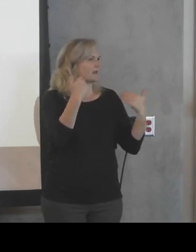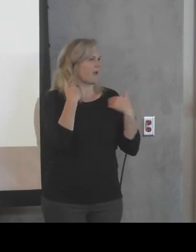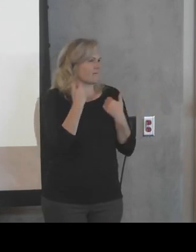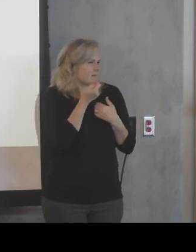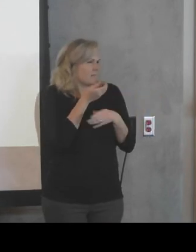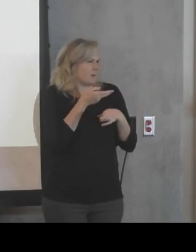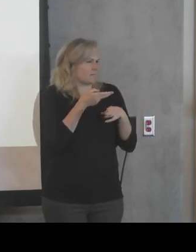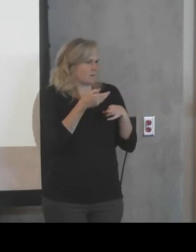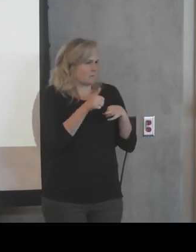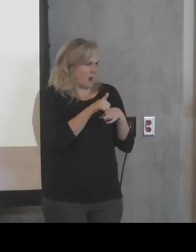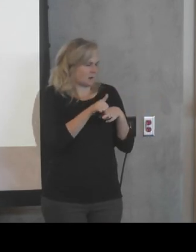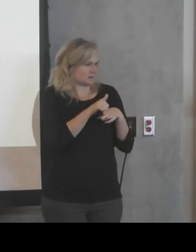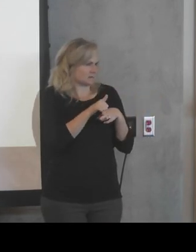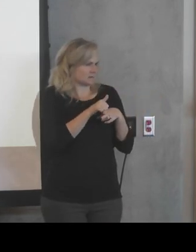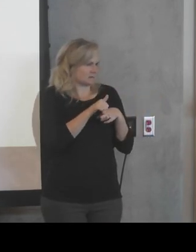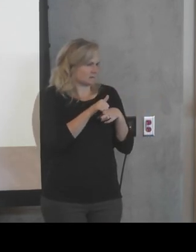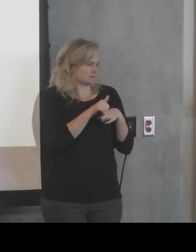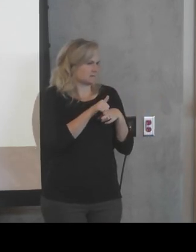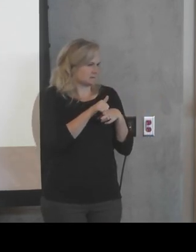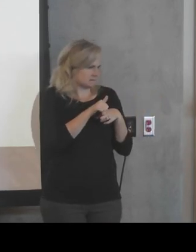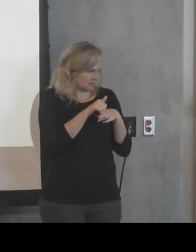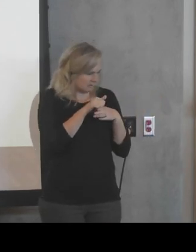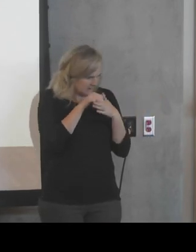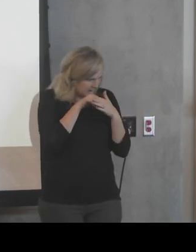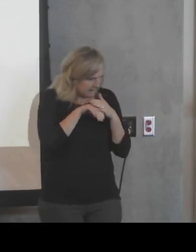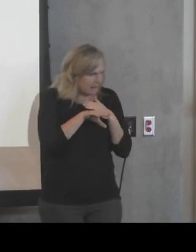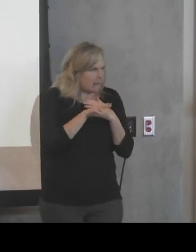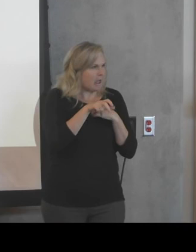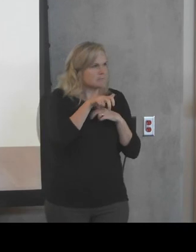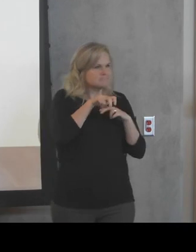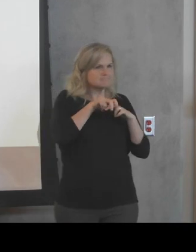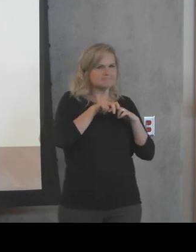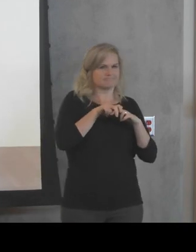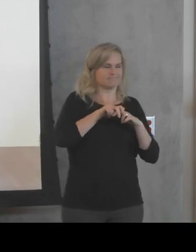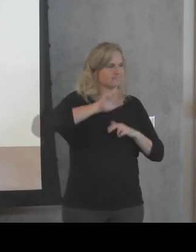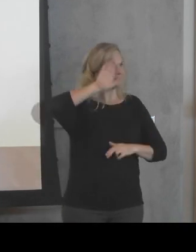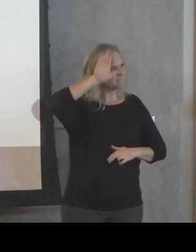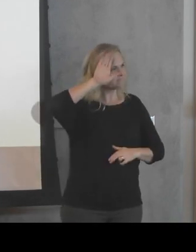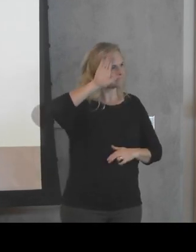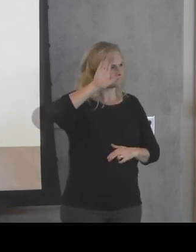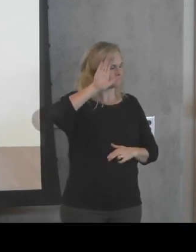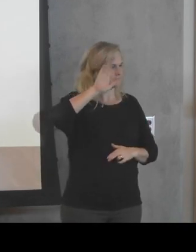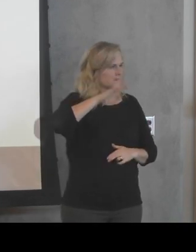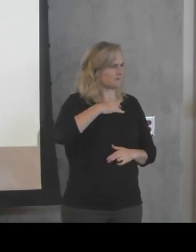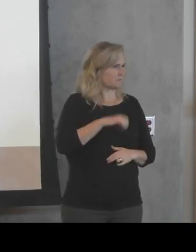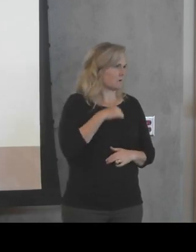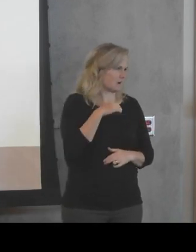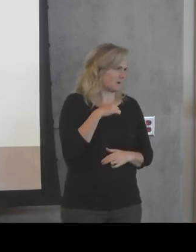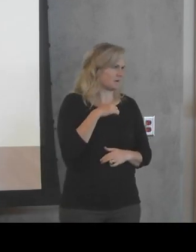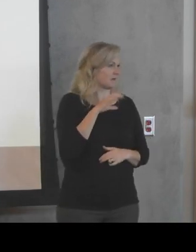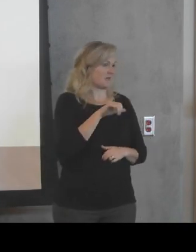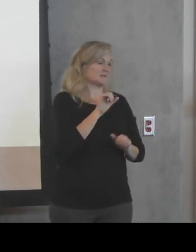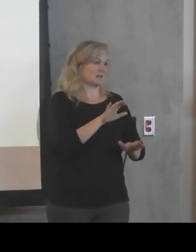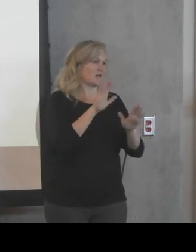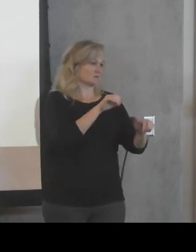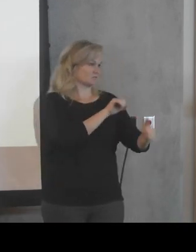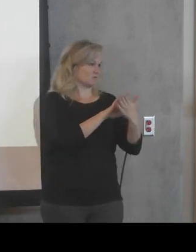the vocabulary. So that's like an excellent strategy for how this could be